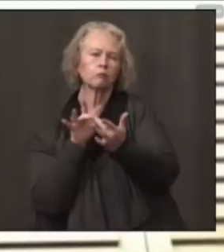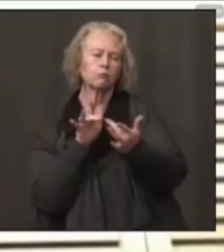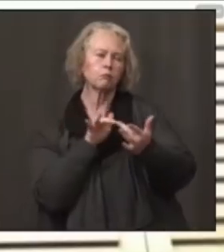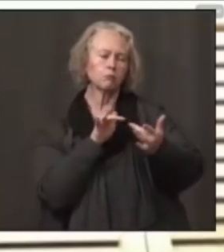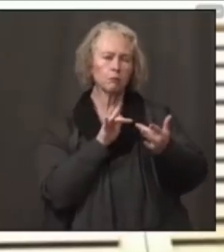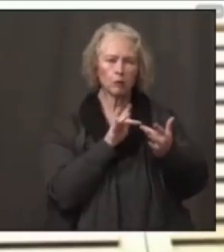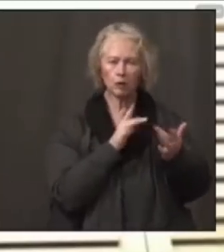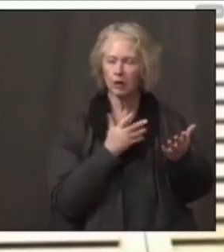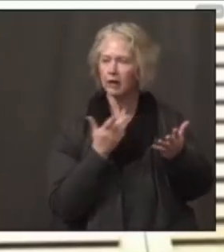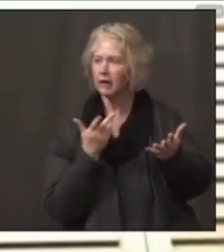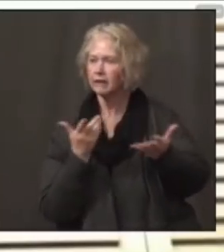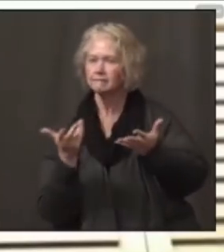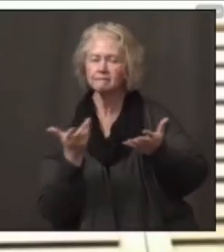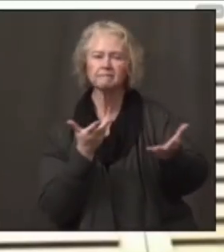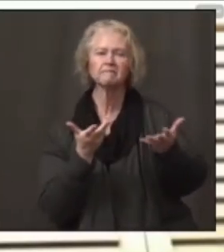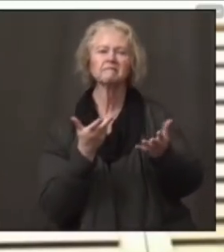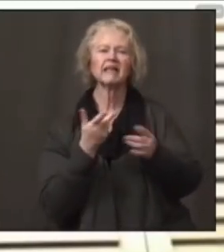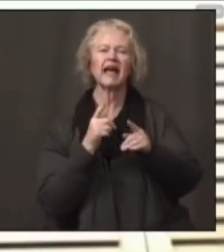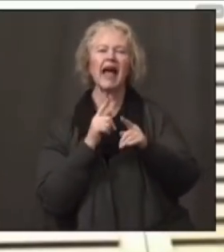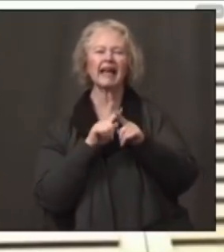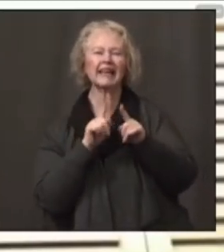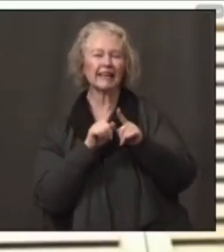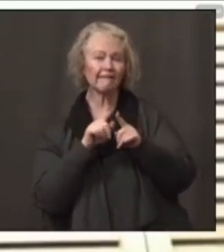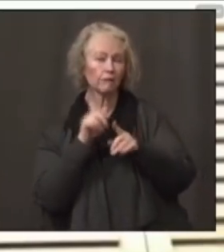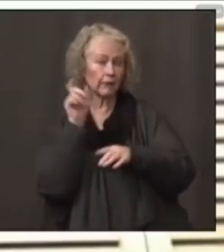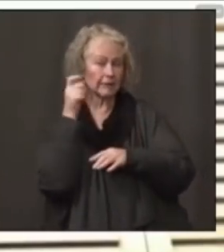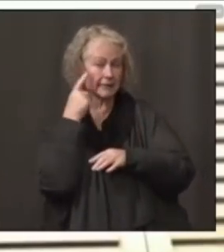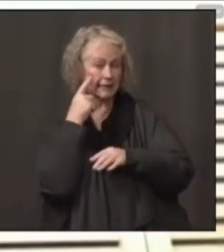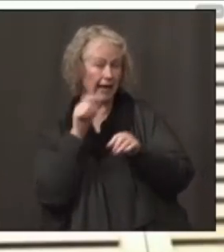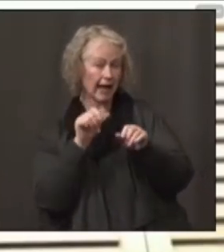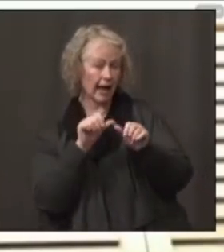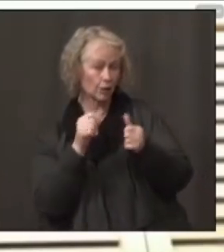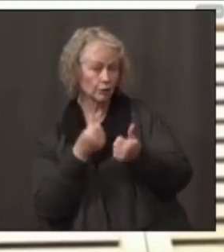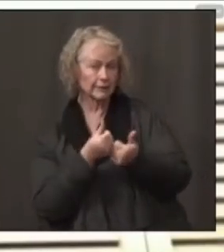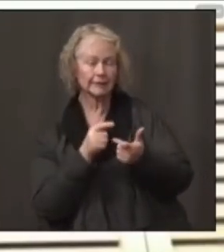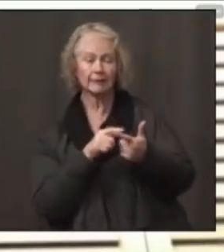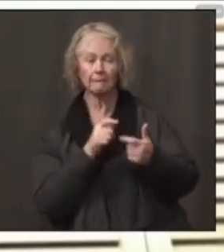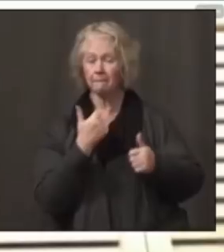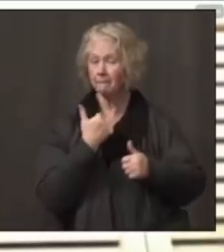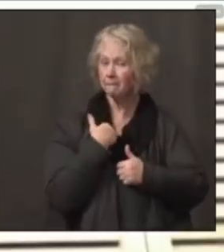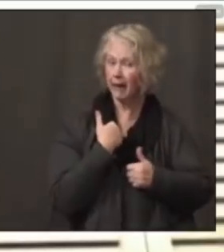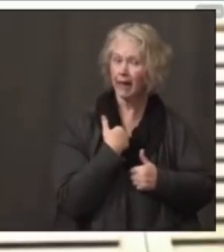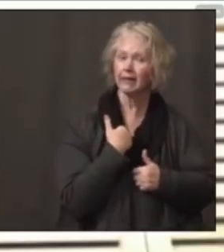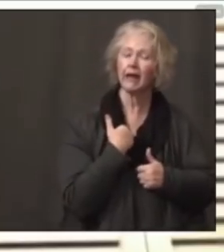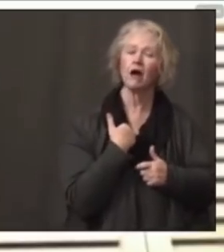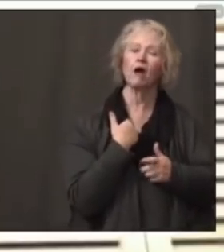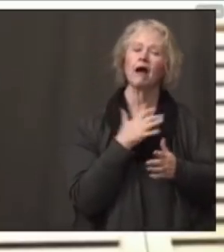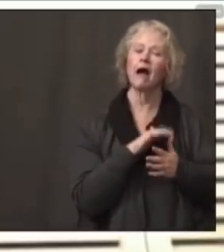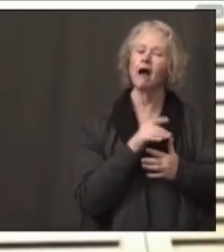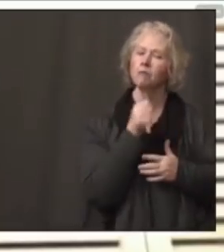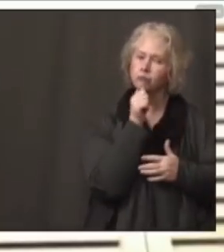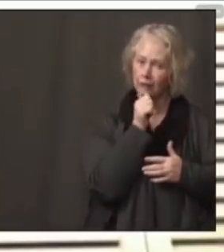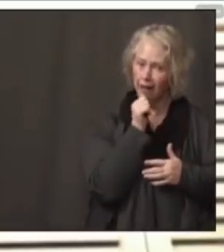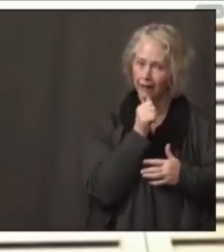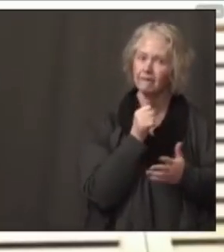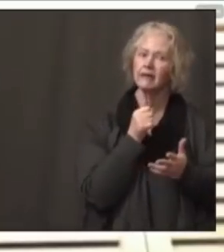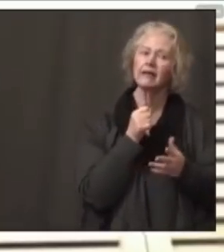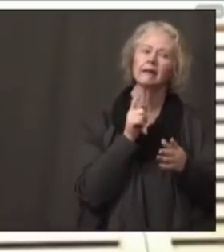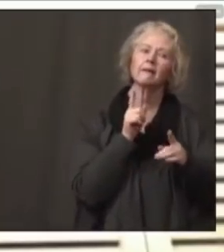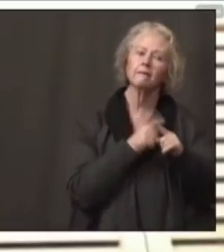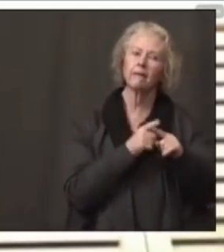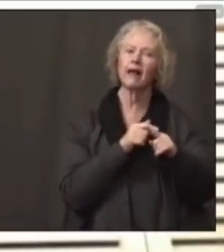and we're tied in with state agencies, including the military, non-governmental organizations, and the private sector, including our